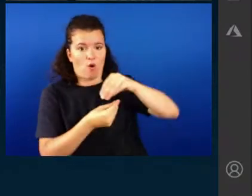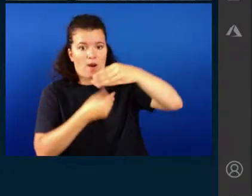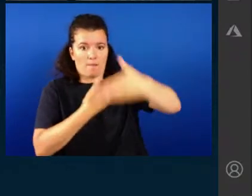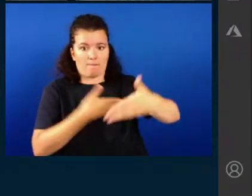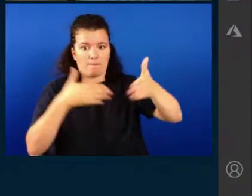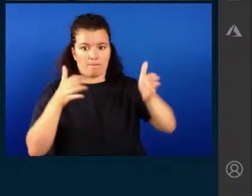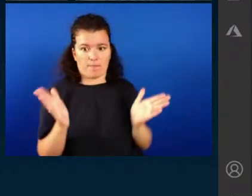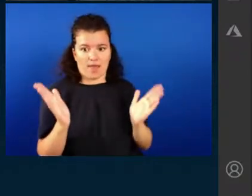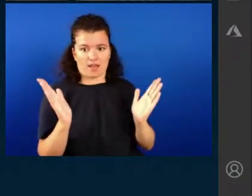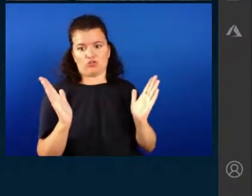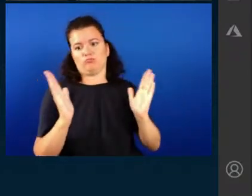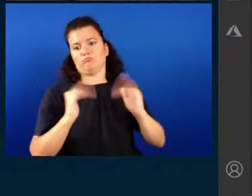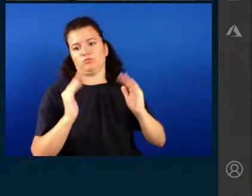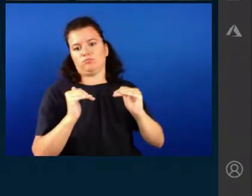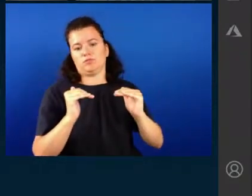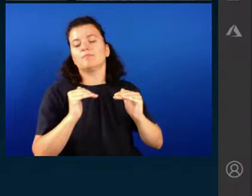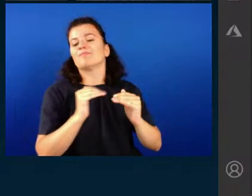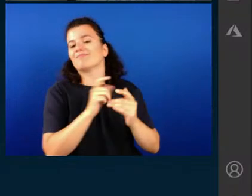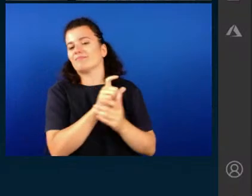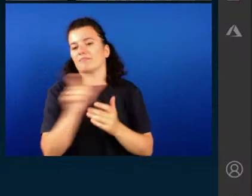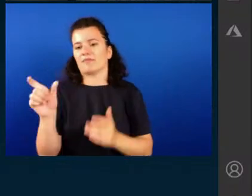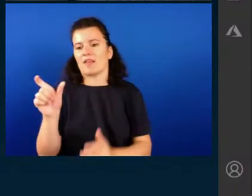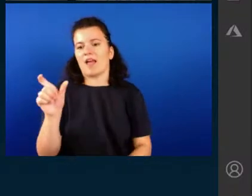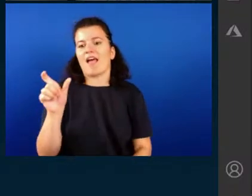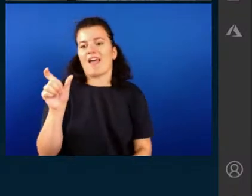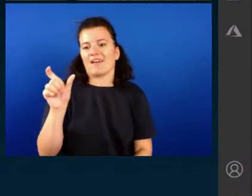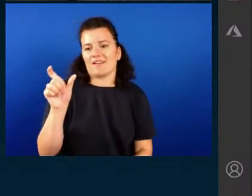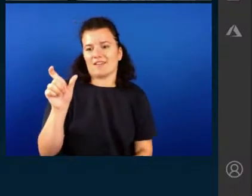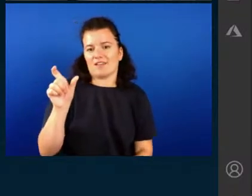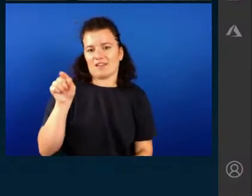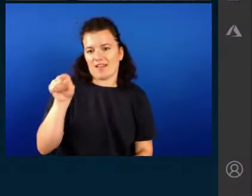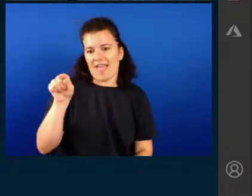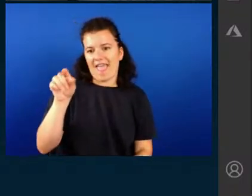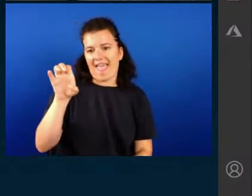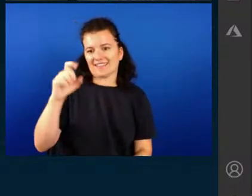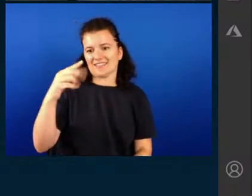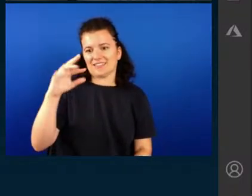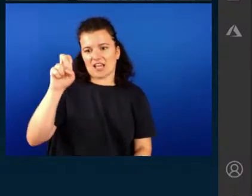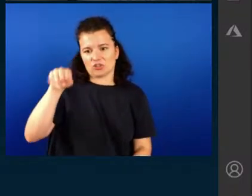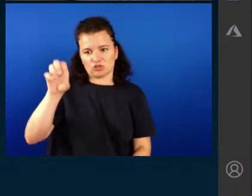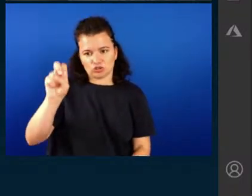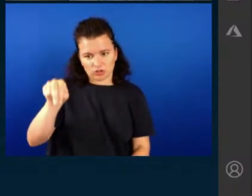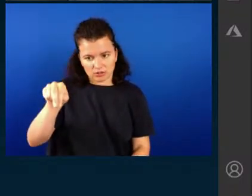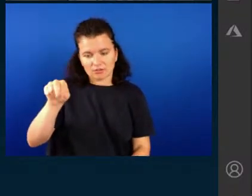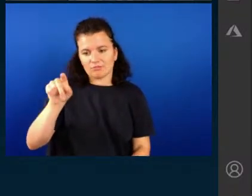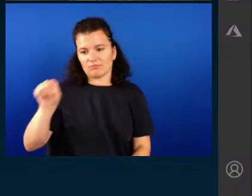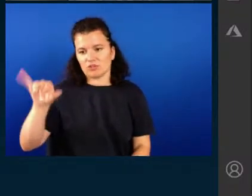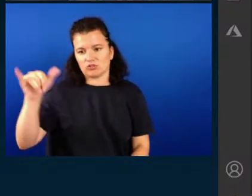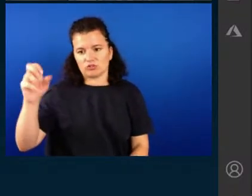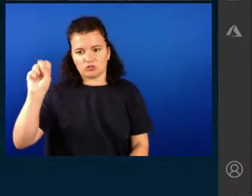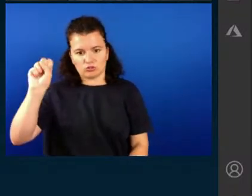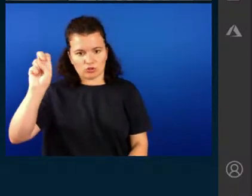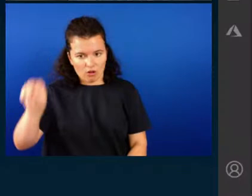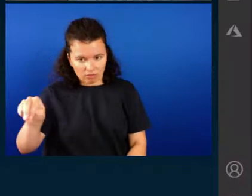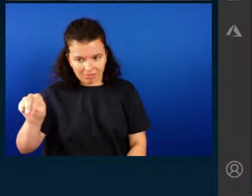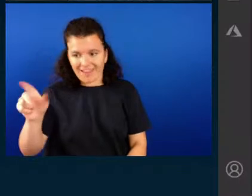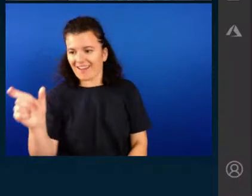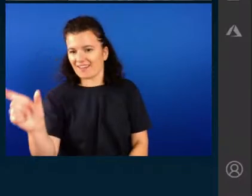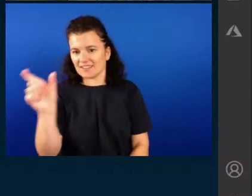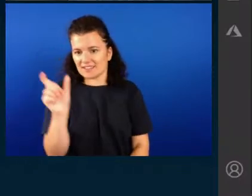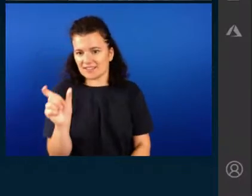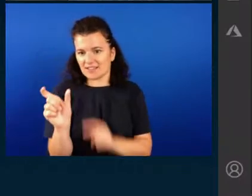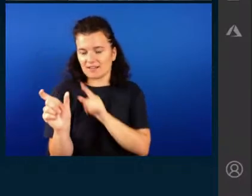okay, TFS extension, old school way of packaging it, and then we have an extension that is